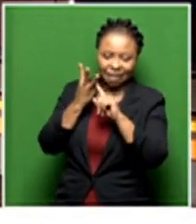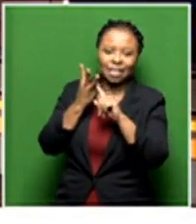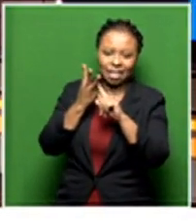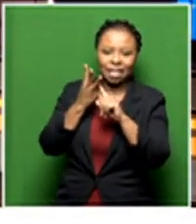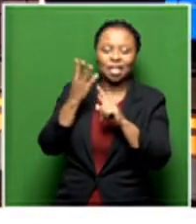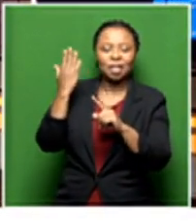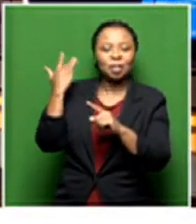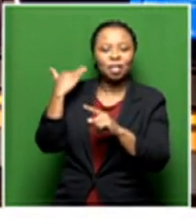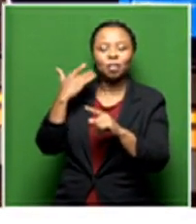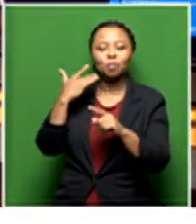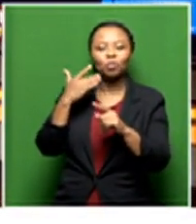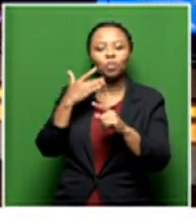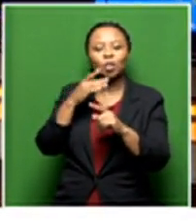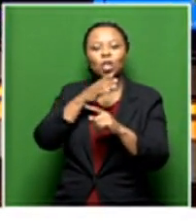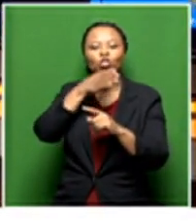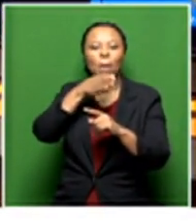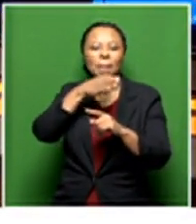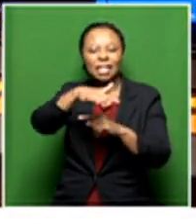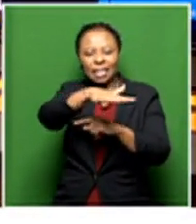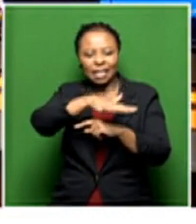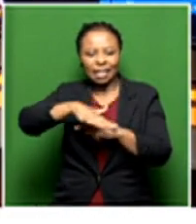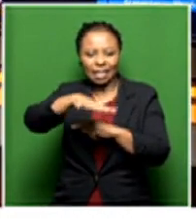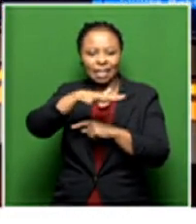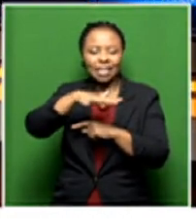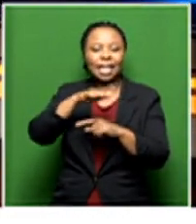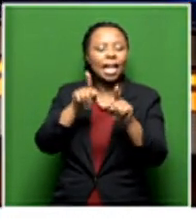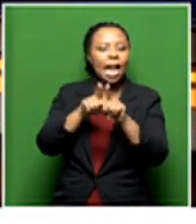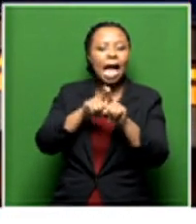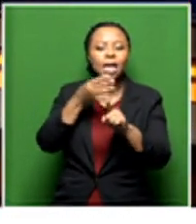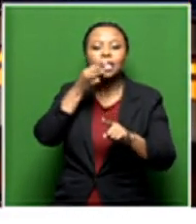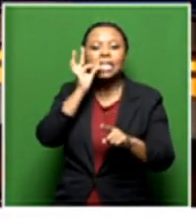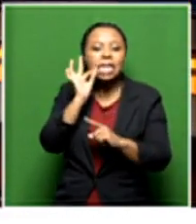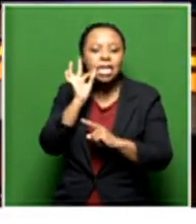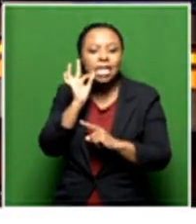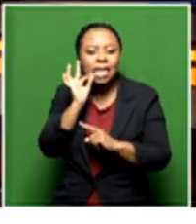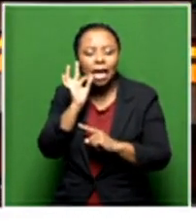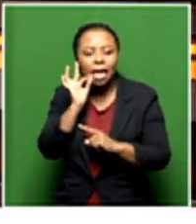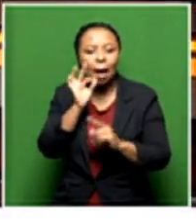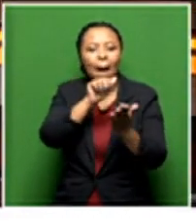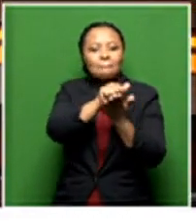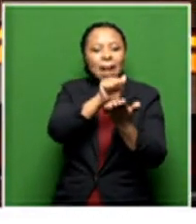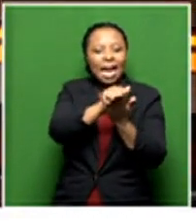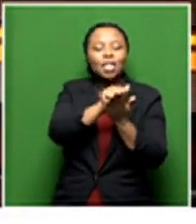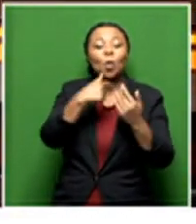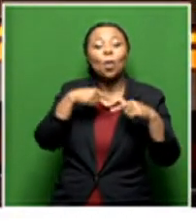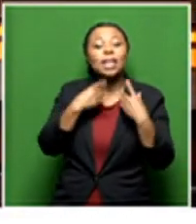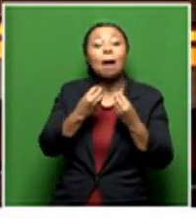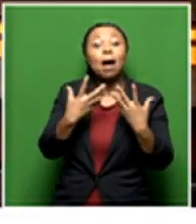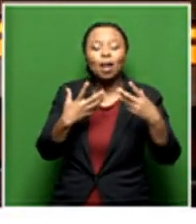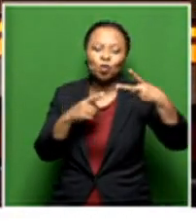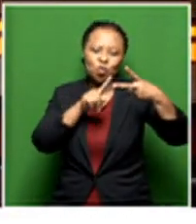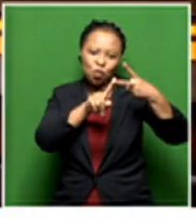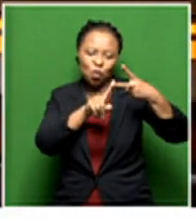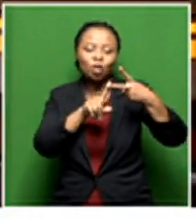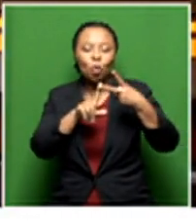about shebeens. Just like tea, with tea in the market we are number 2, but